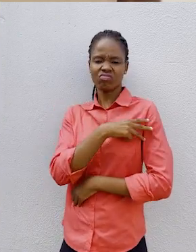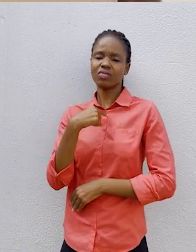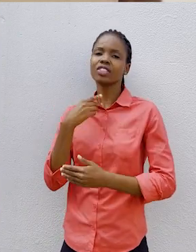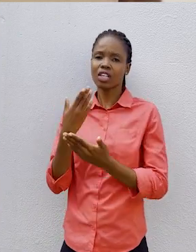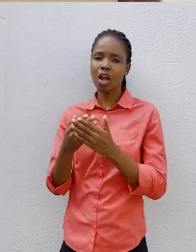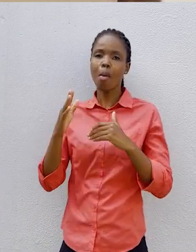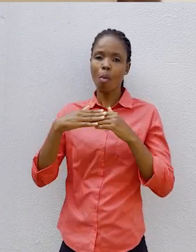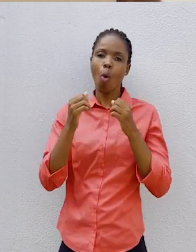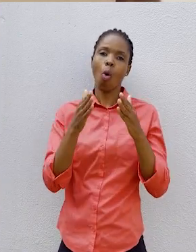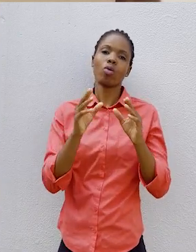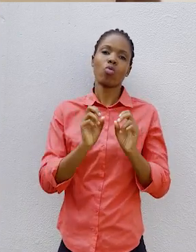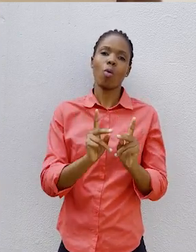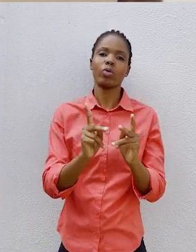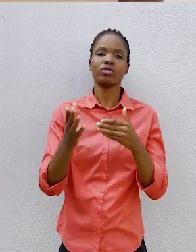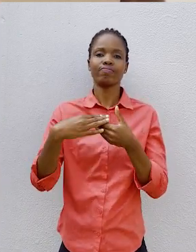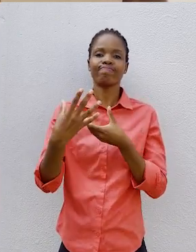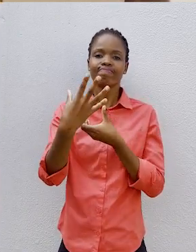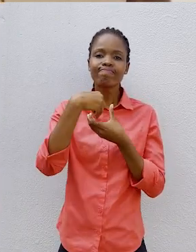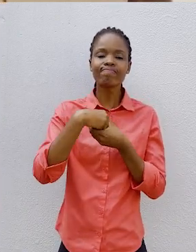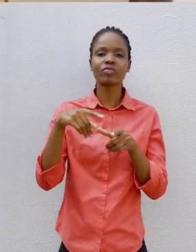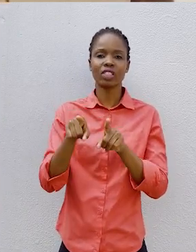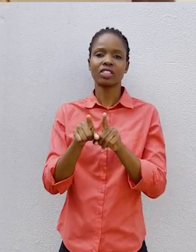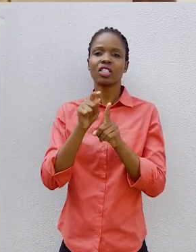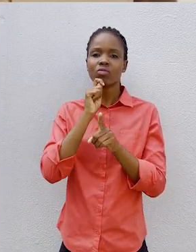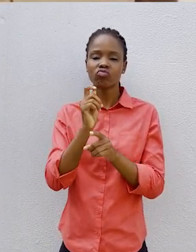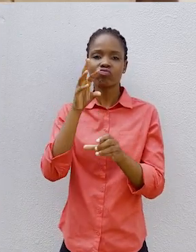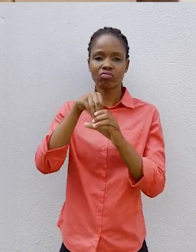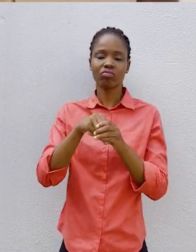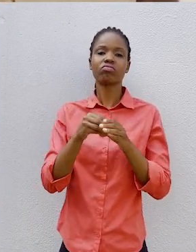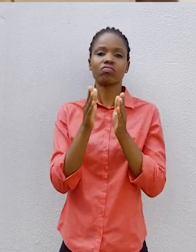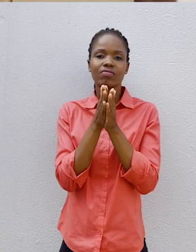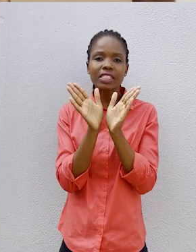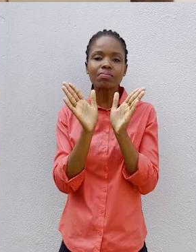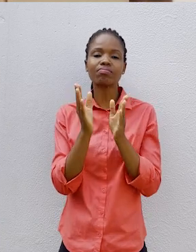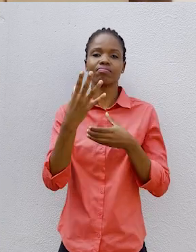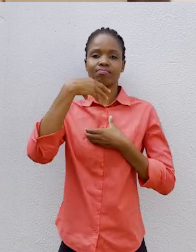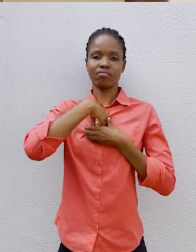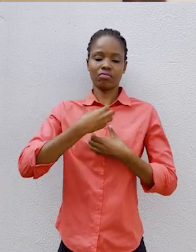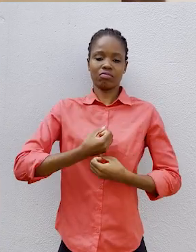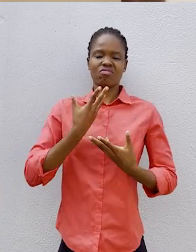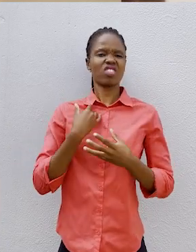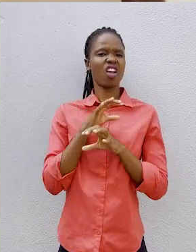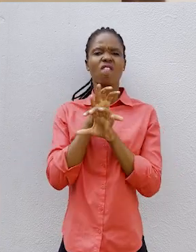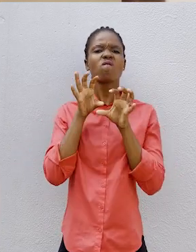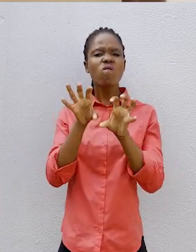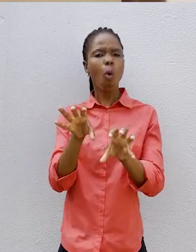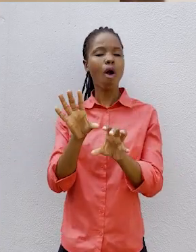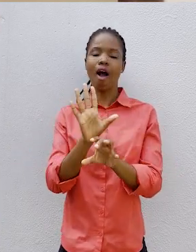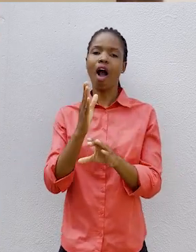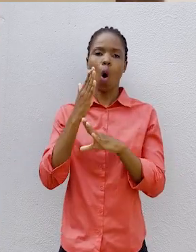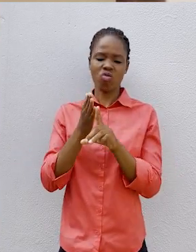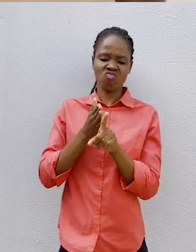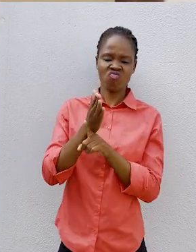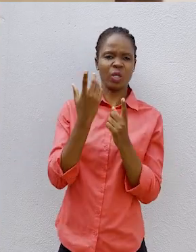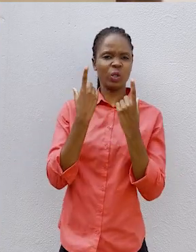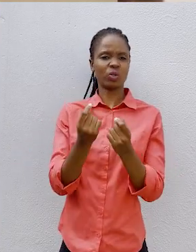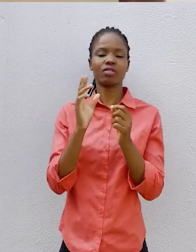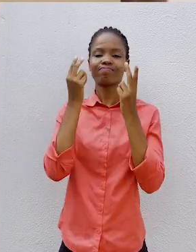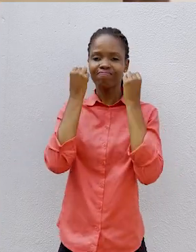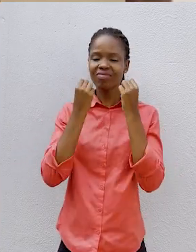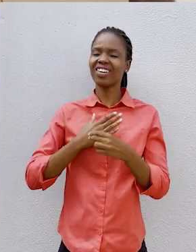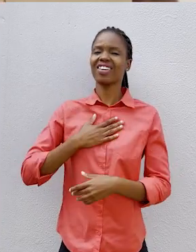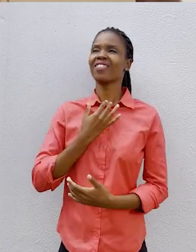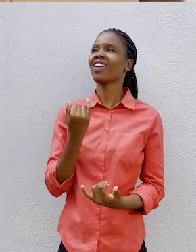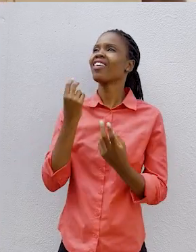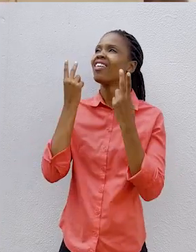I would allow more opportunities for people as they're younger to expand themselves, but not being forced into a career, which is